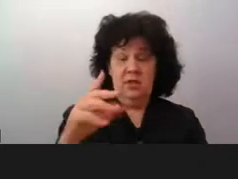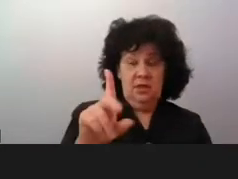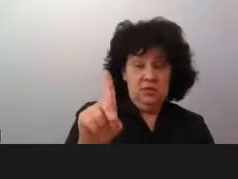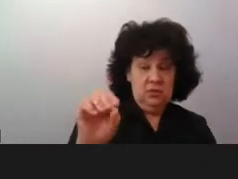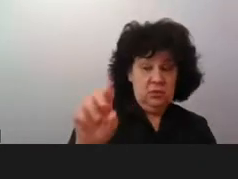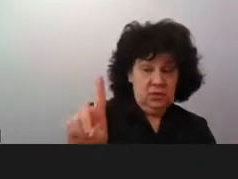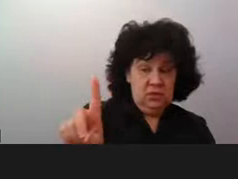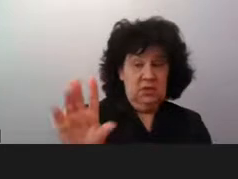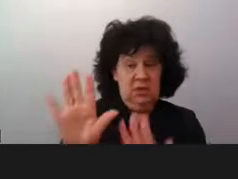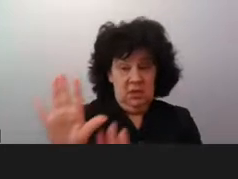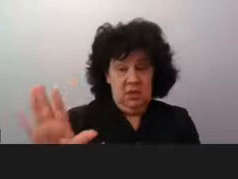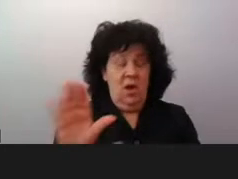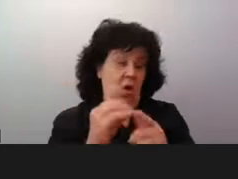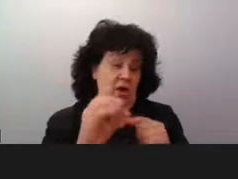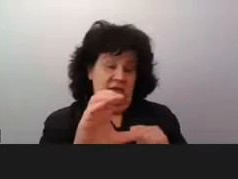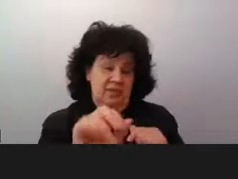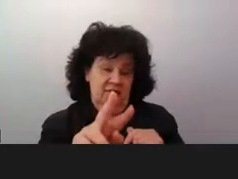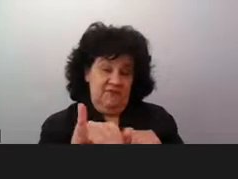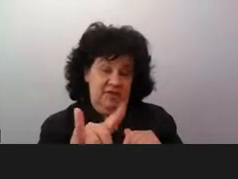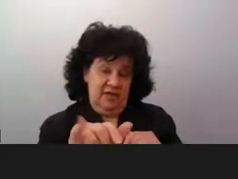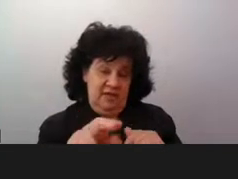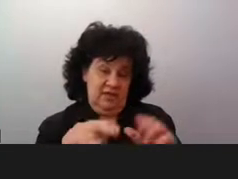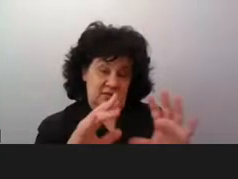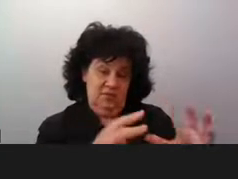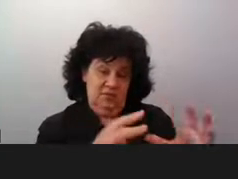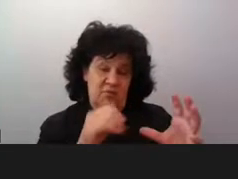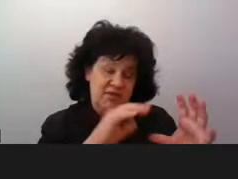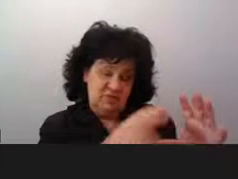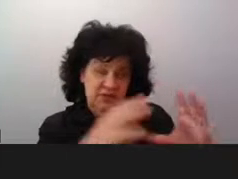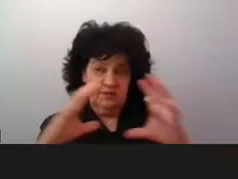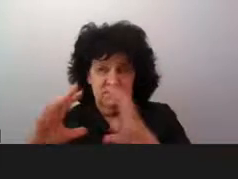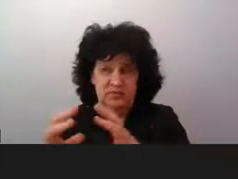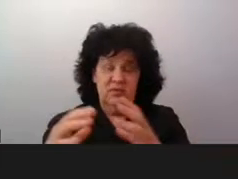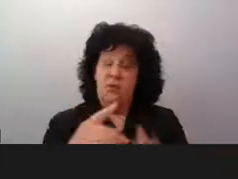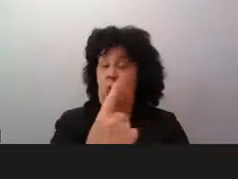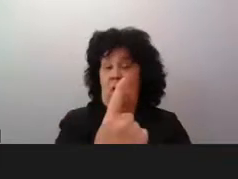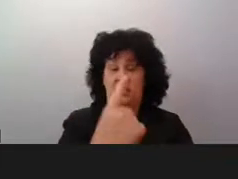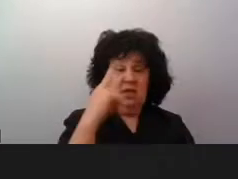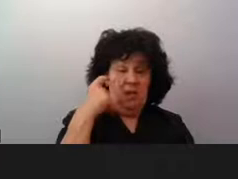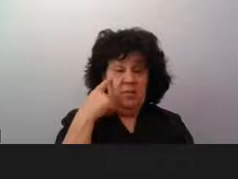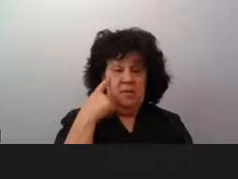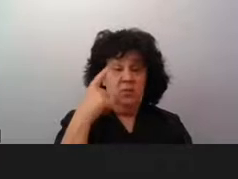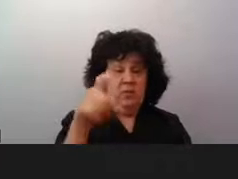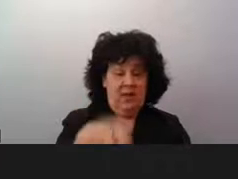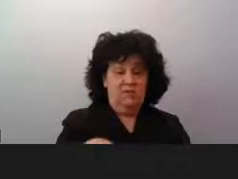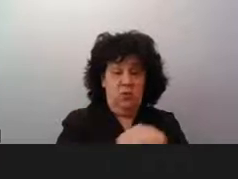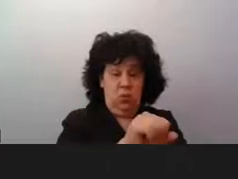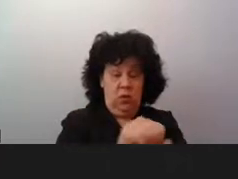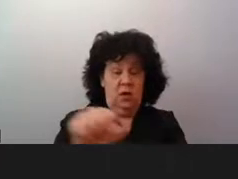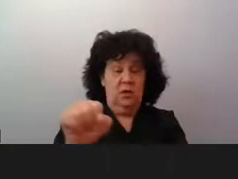agency side, it's one government. So we should really be intentional about working across agency